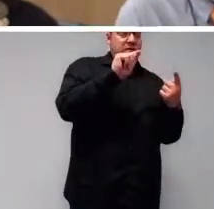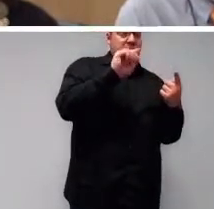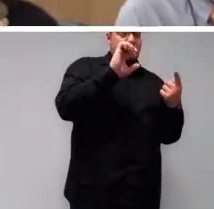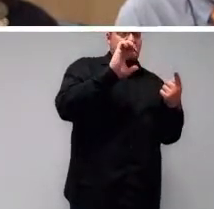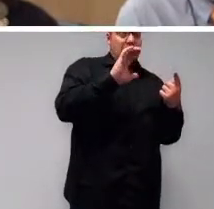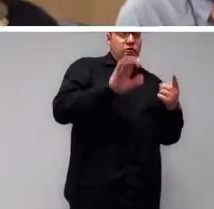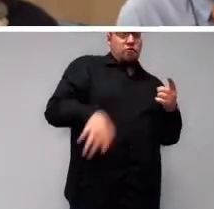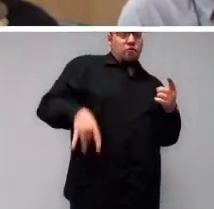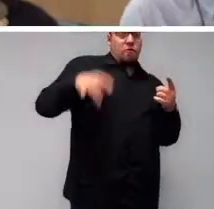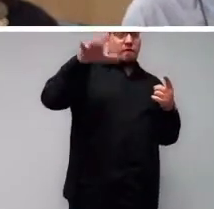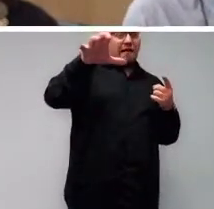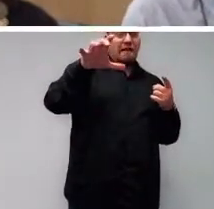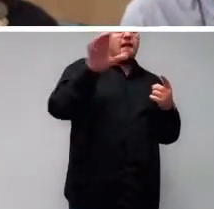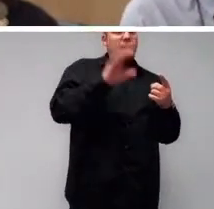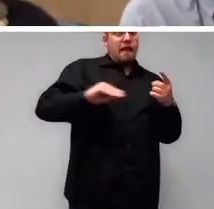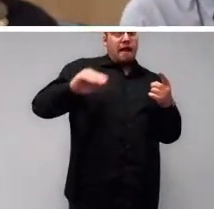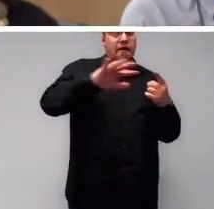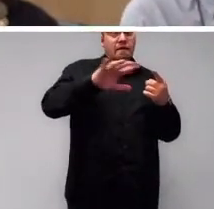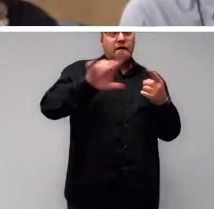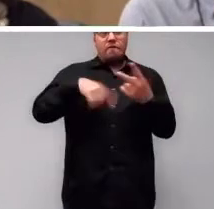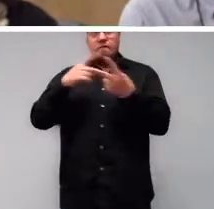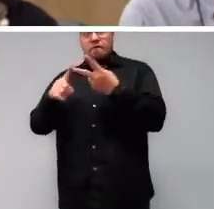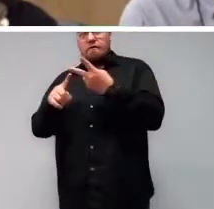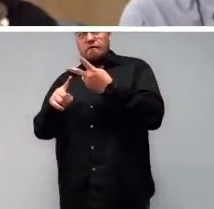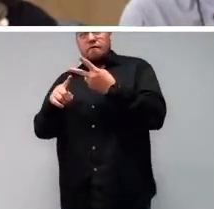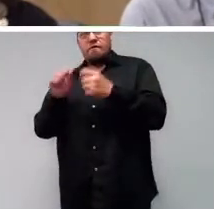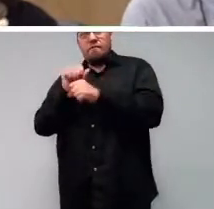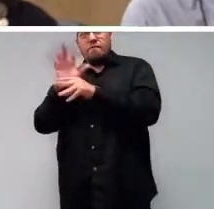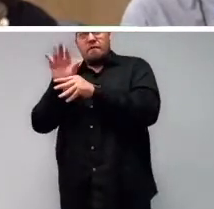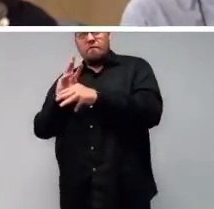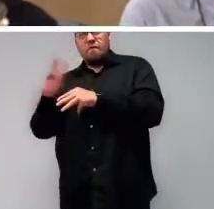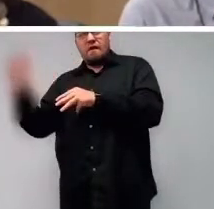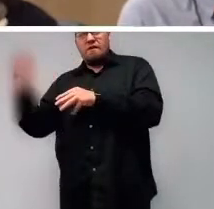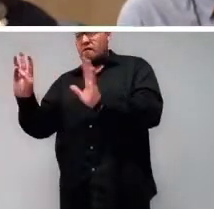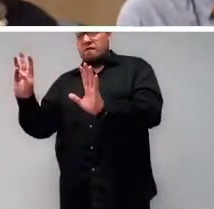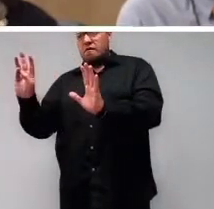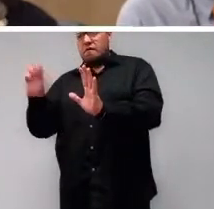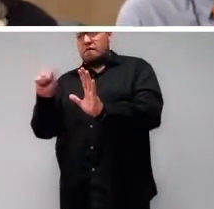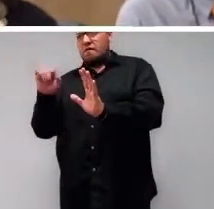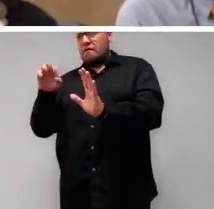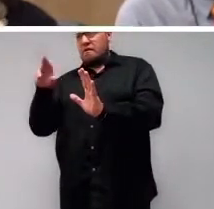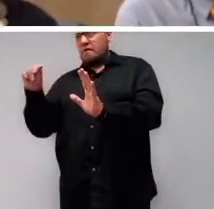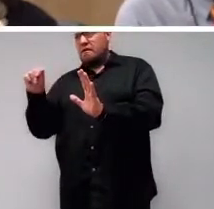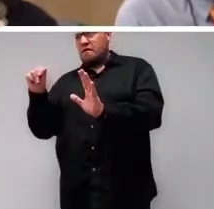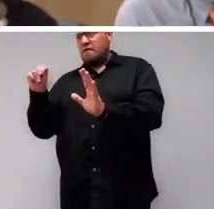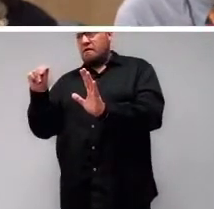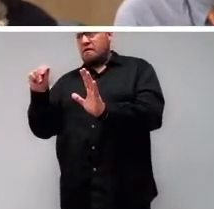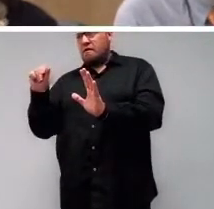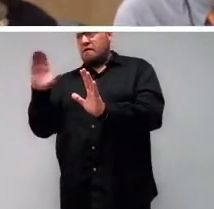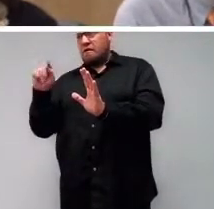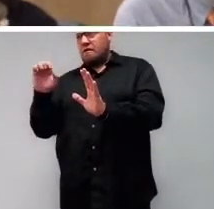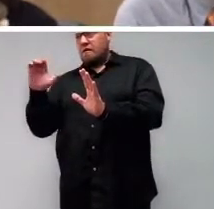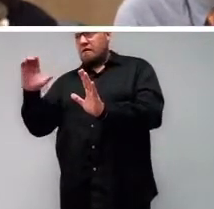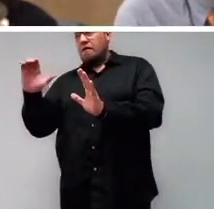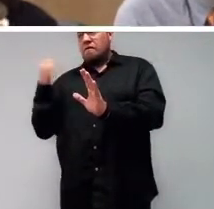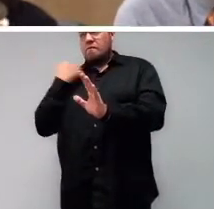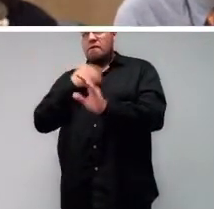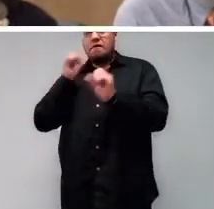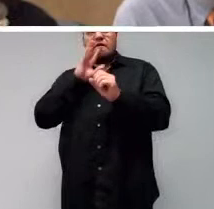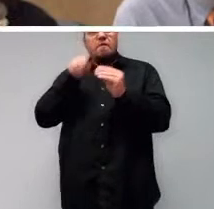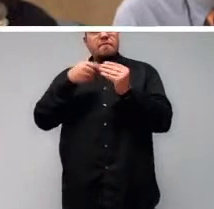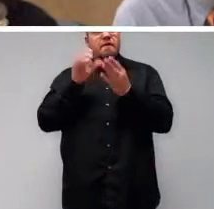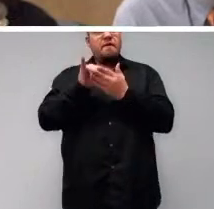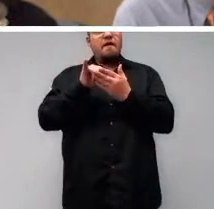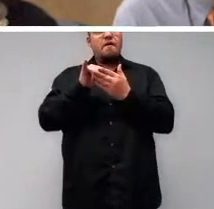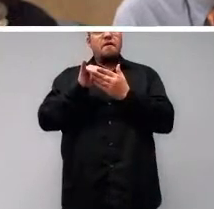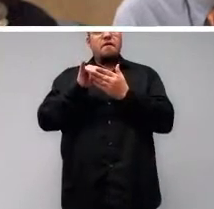and one from, not Mountain West at this point, but it's CRTC Tech. And again, we can talk about, Paul can do a much better